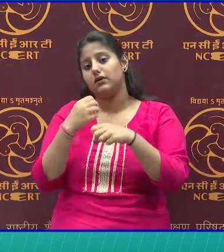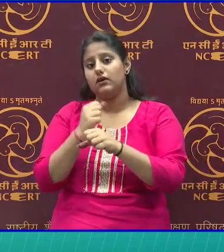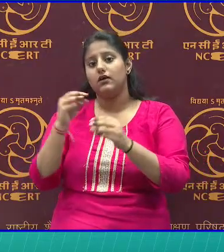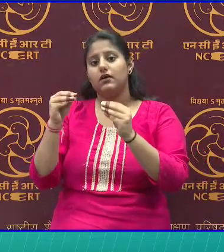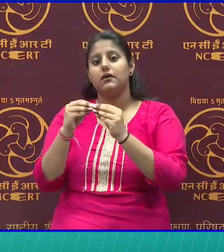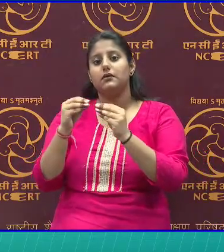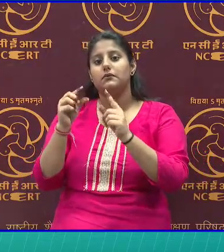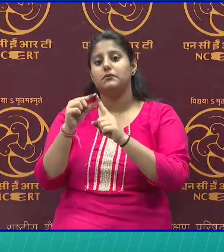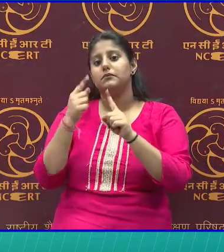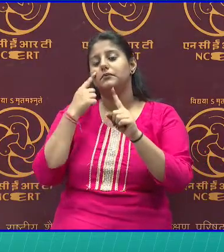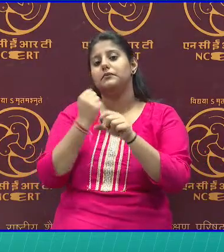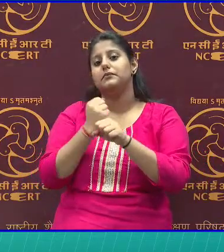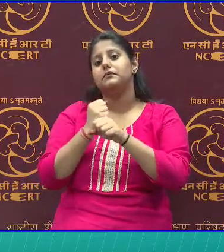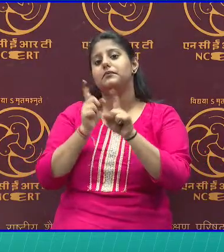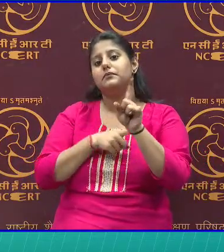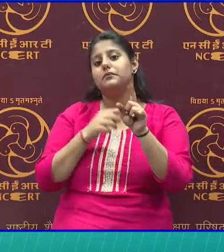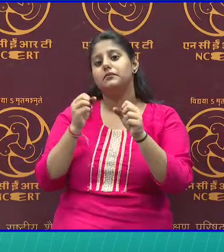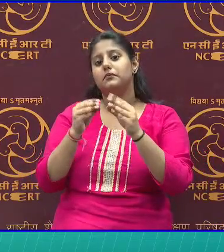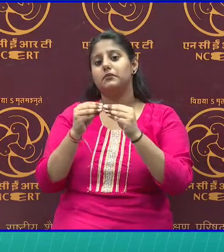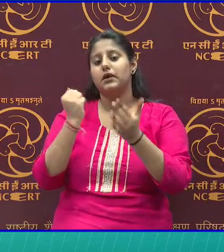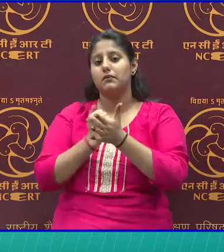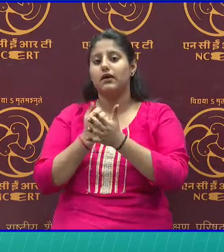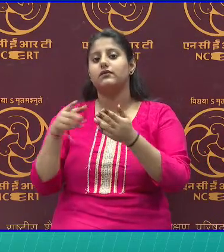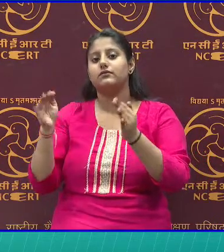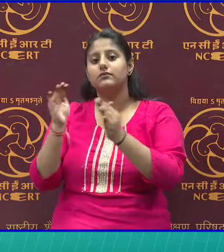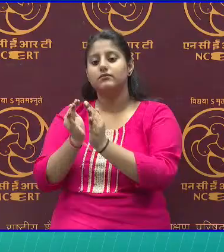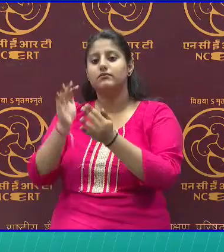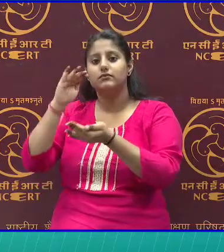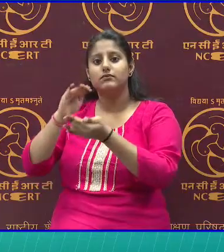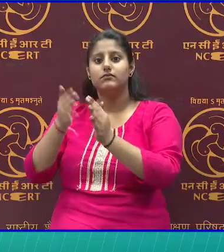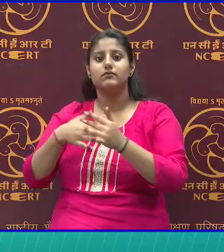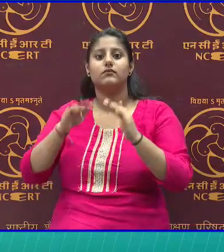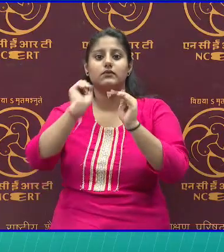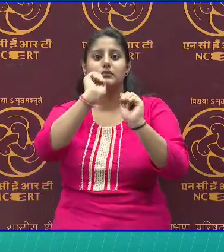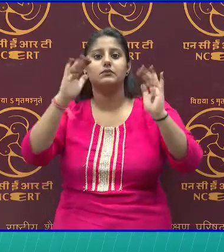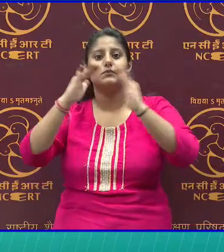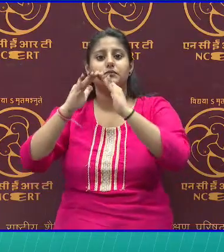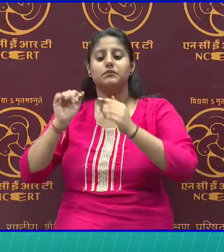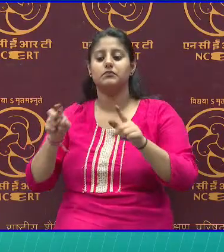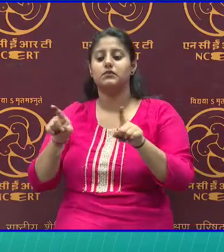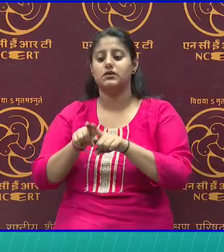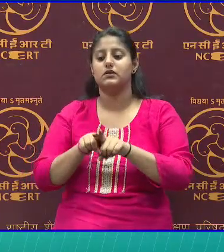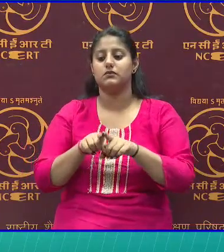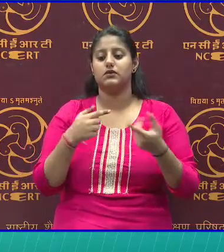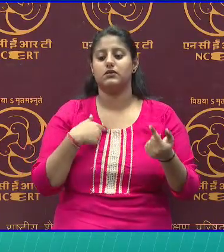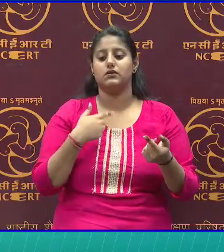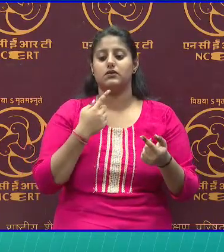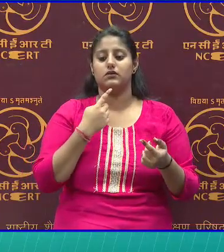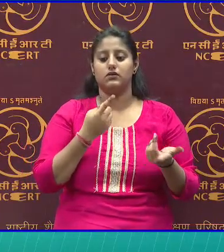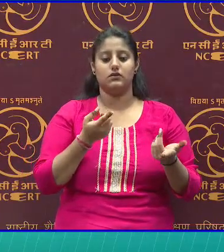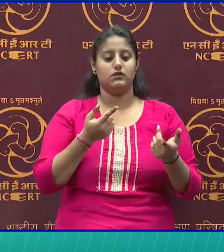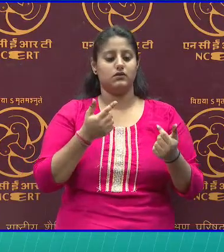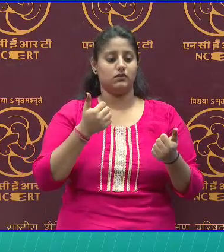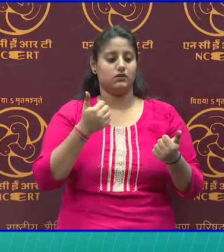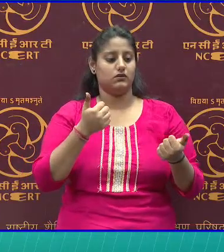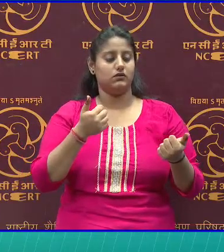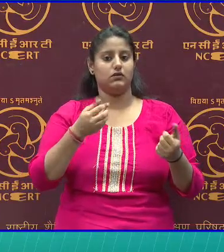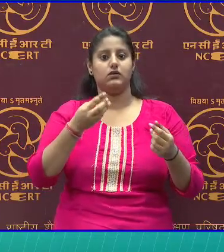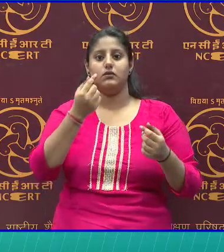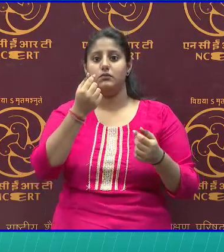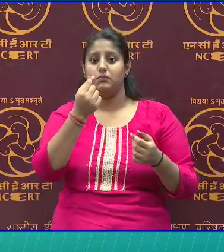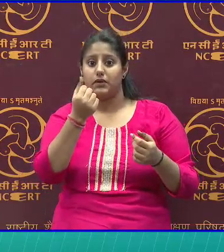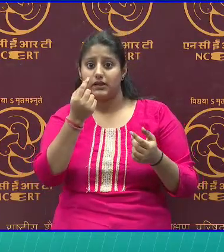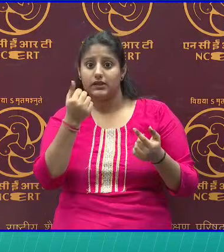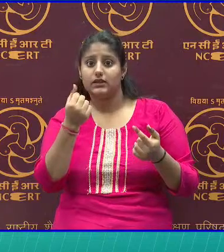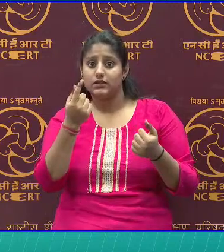money and then can see that how much they save and how much they spend for it. So that attitude towards money and